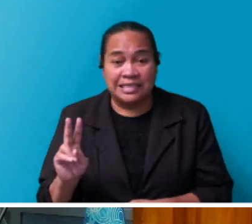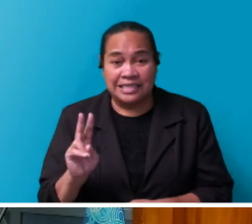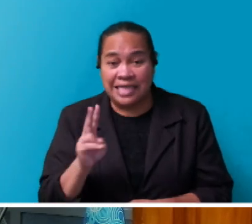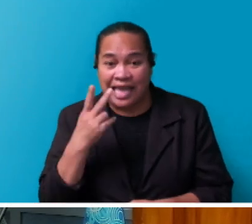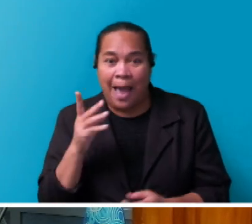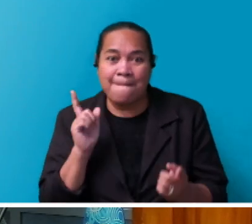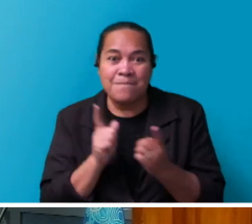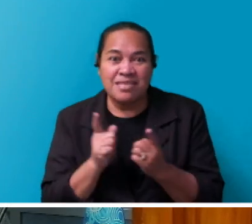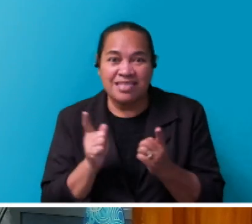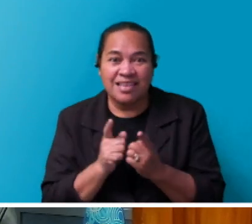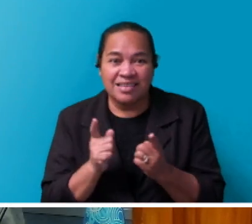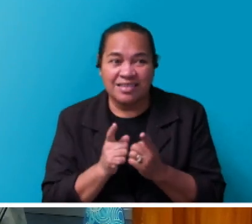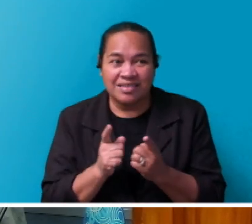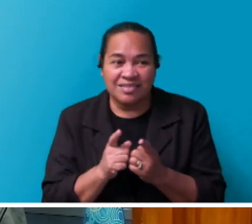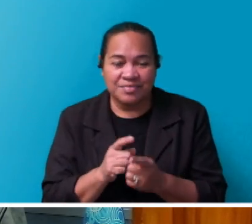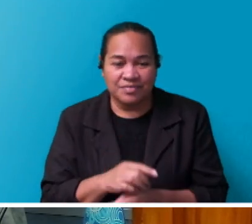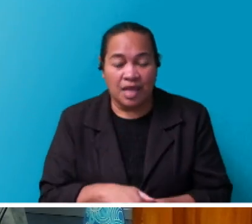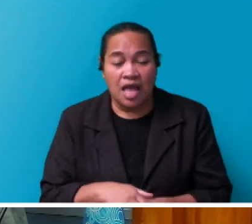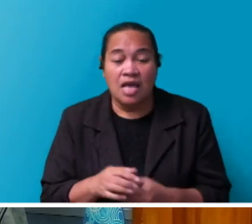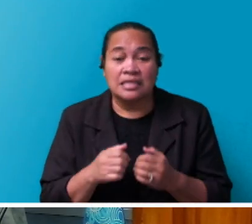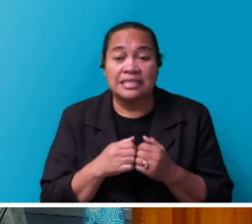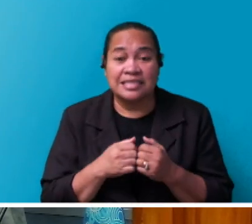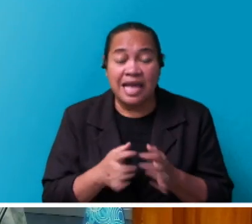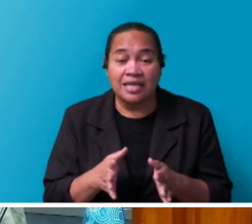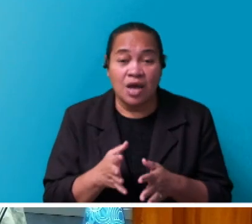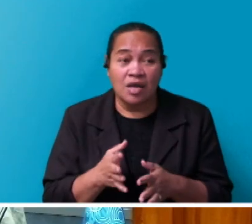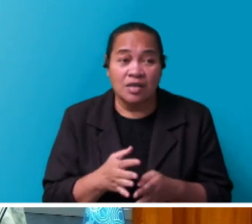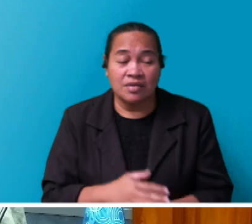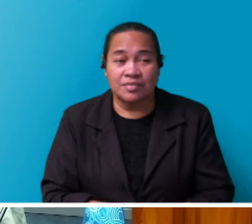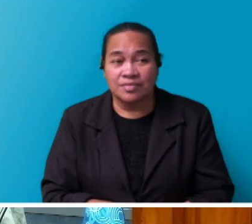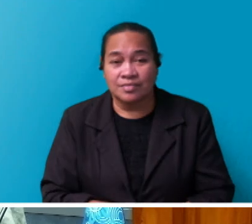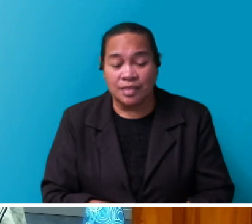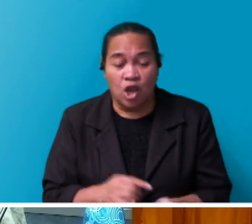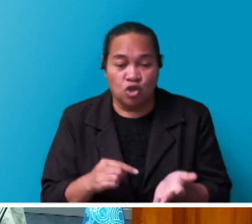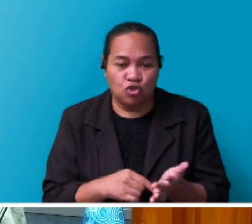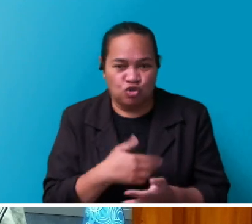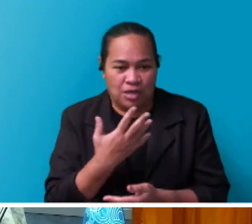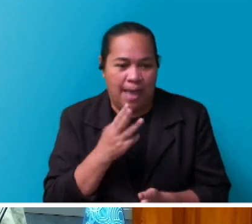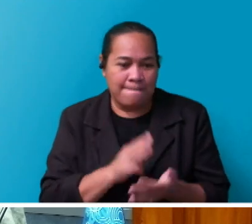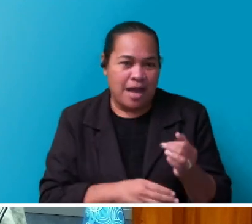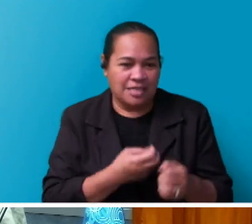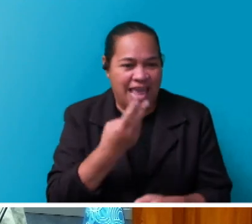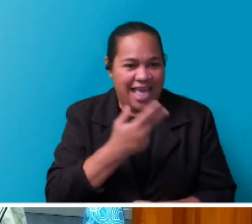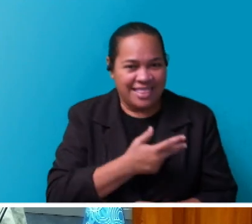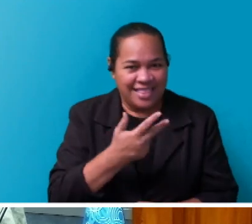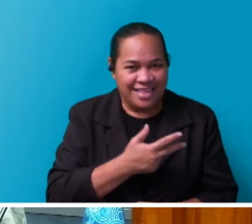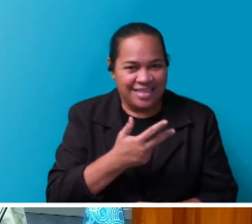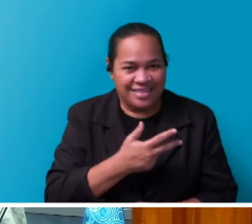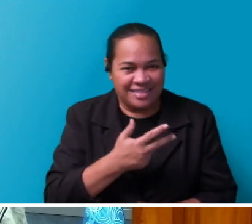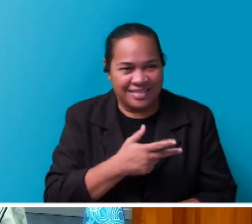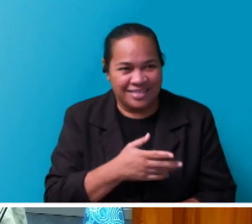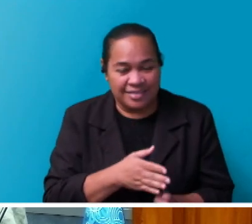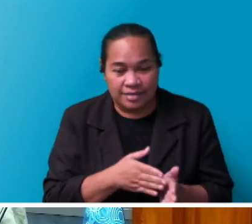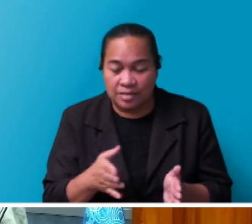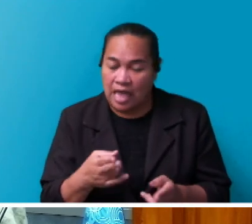meeting officially commenced on the Tuesday, March 18 in Port Moresby, marking a